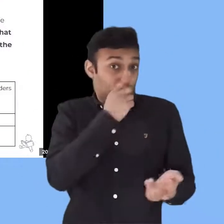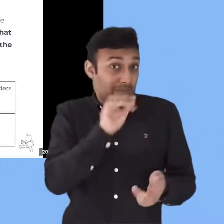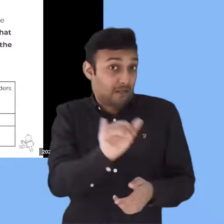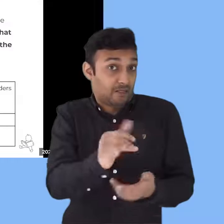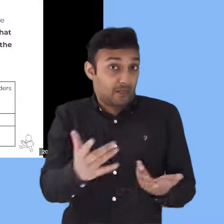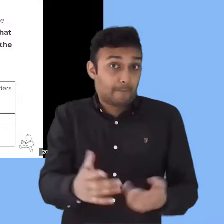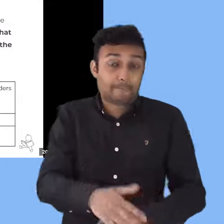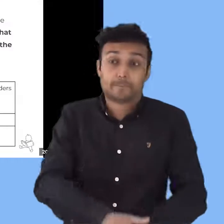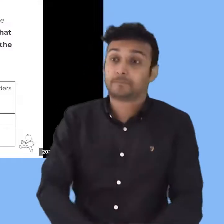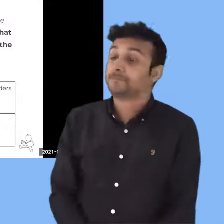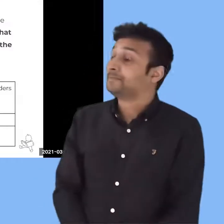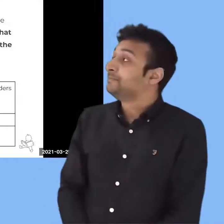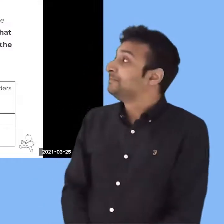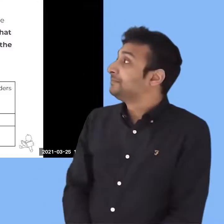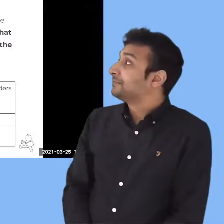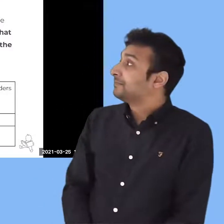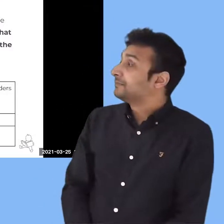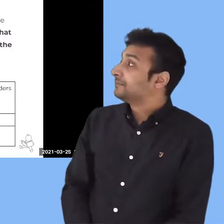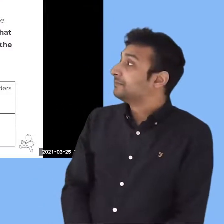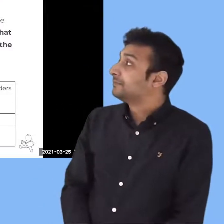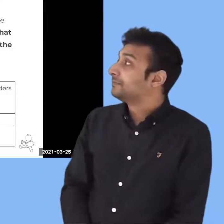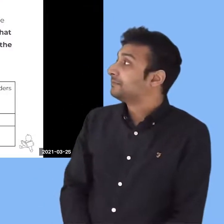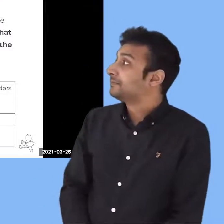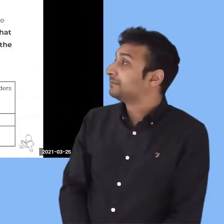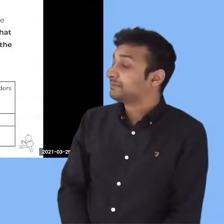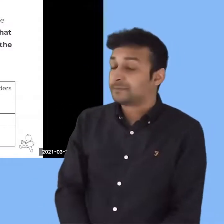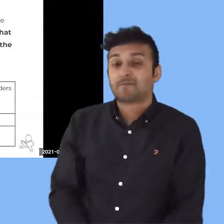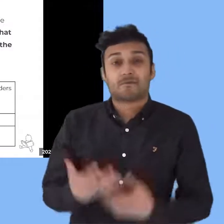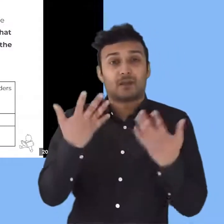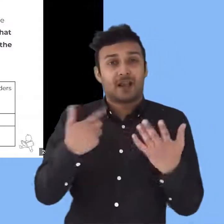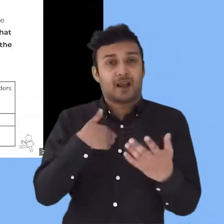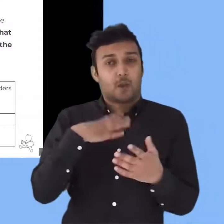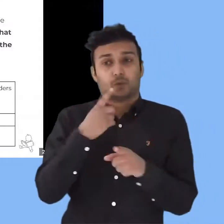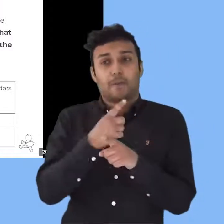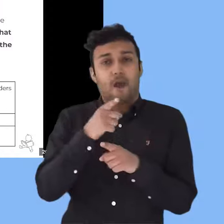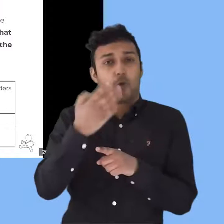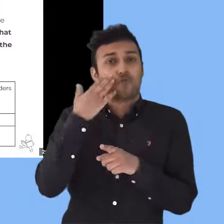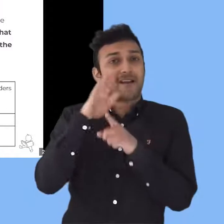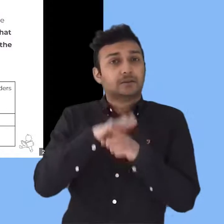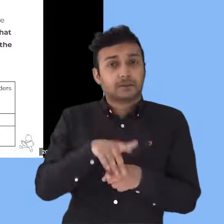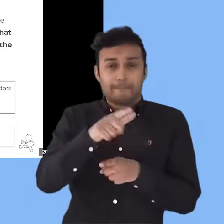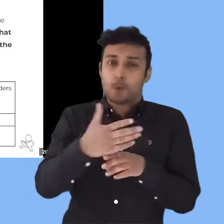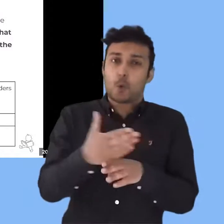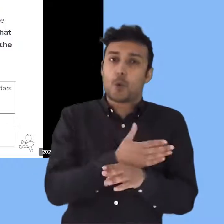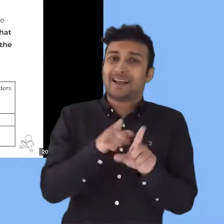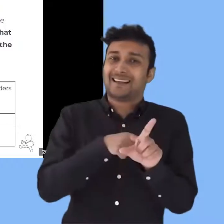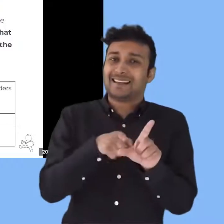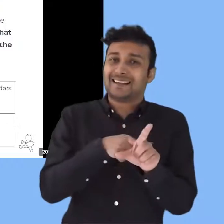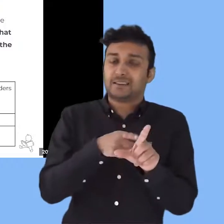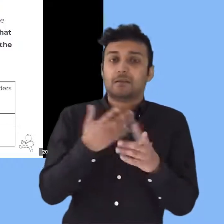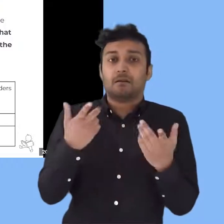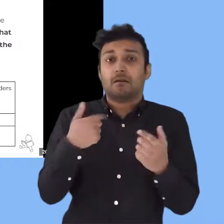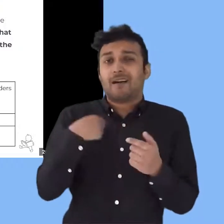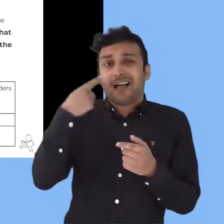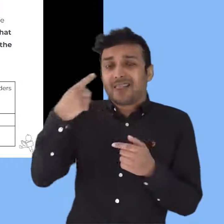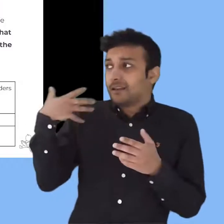in educational spaces, but now I want to turn more closely to racism in the early years. I think what we've seen in the past few years in the